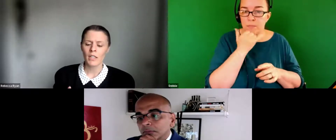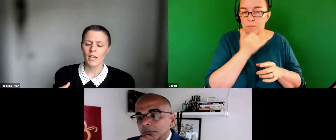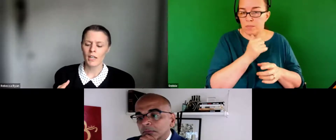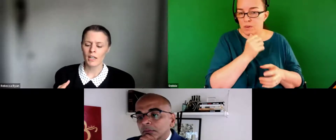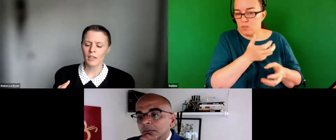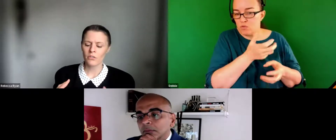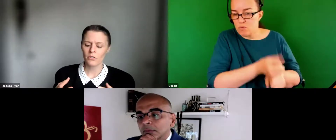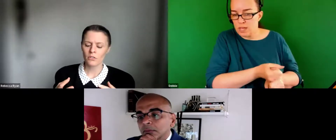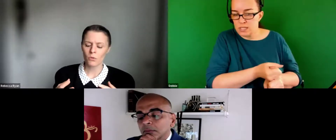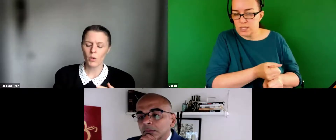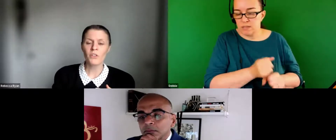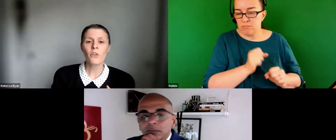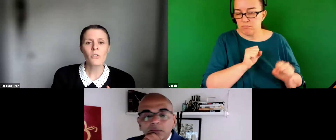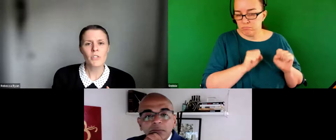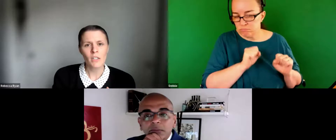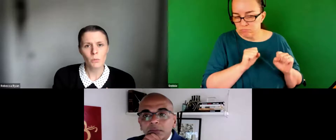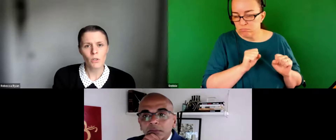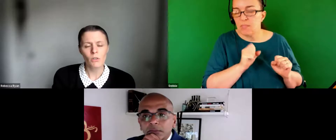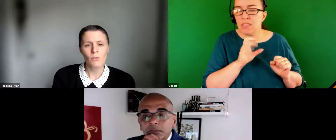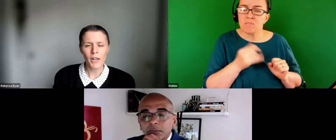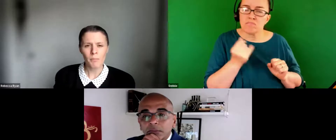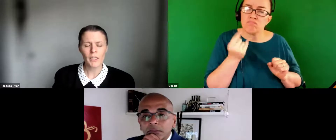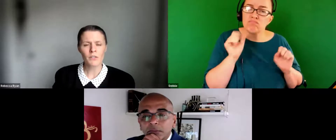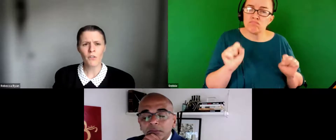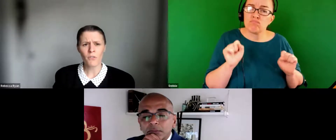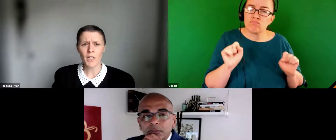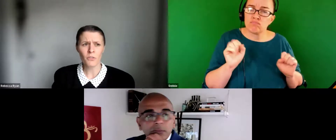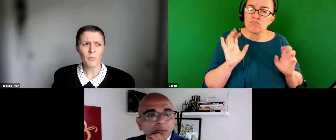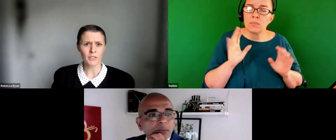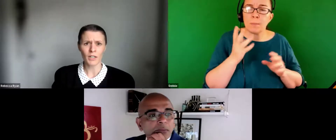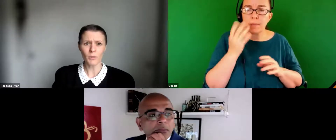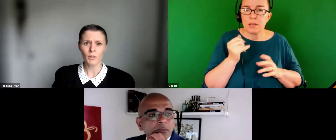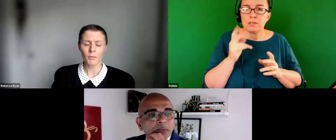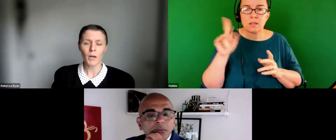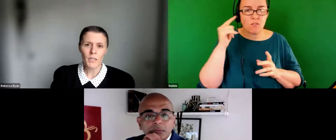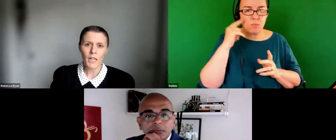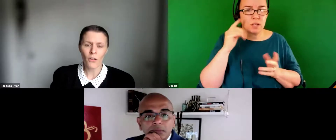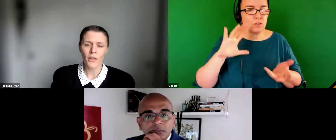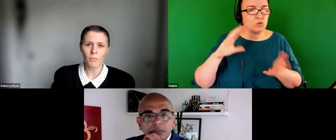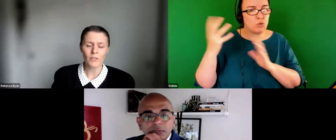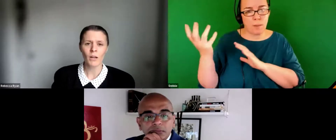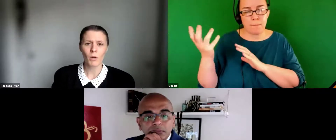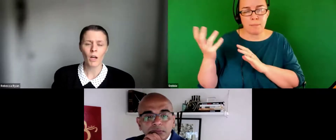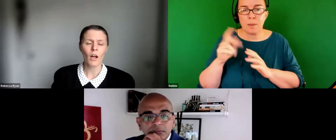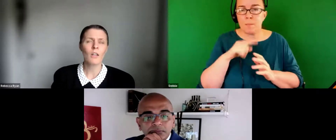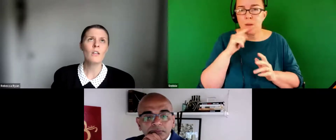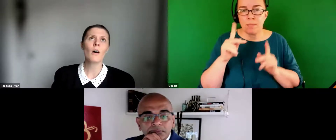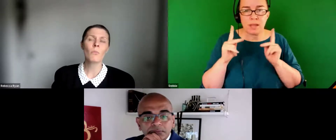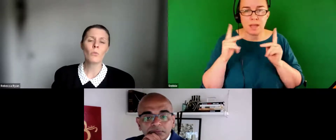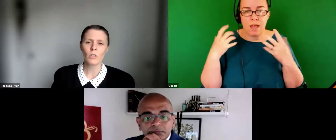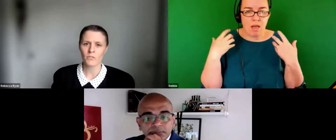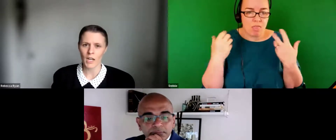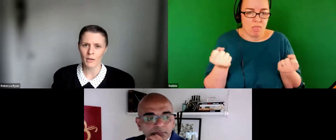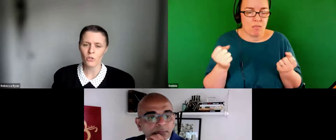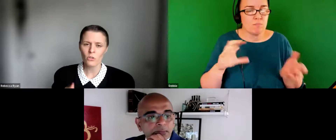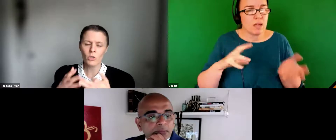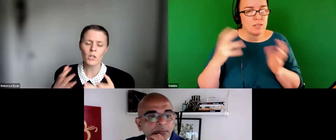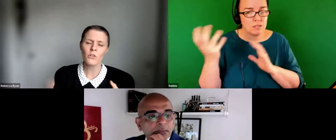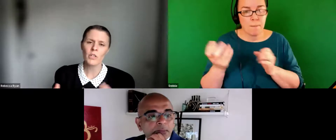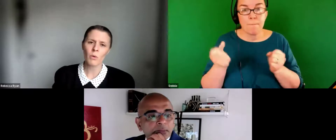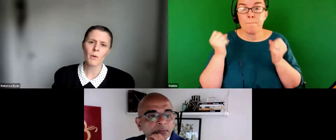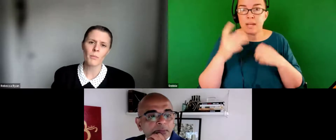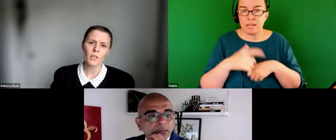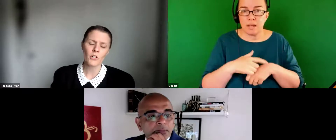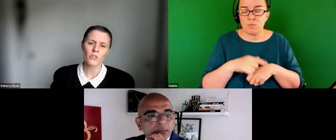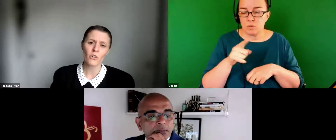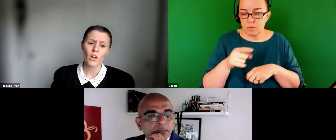occurs is understandable, right? Because government has messed up, public health has messed up a number of times. So you can